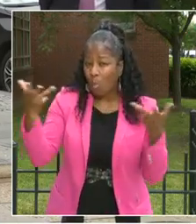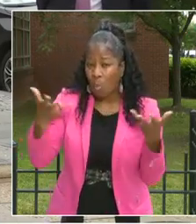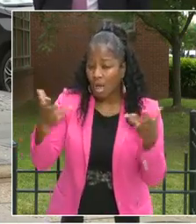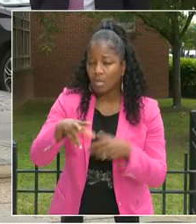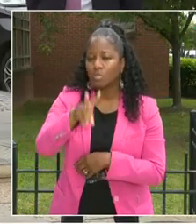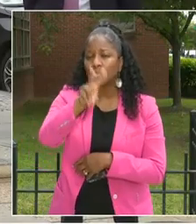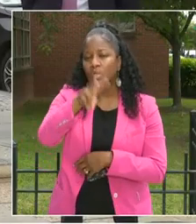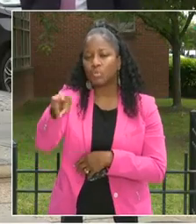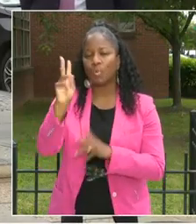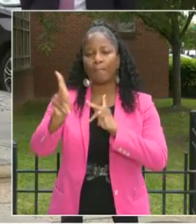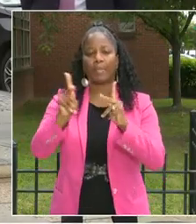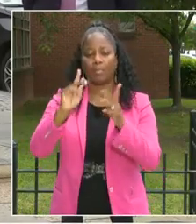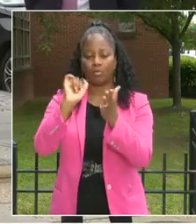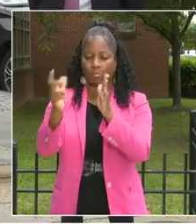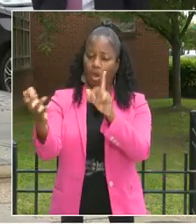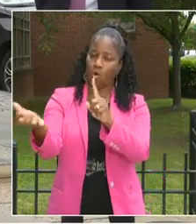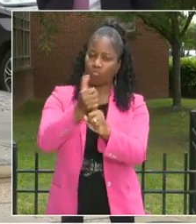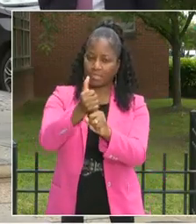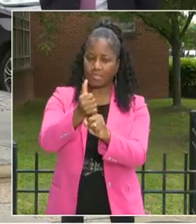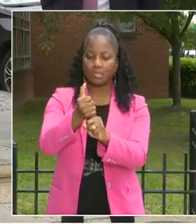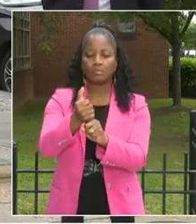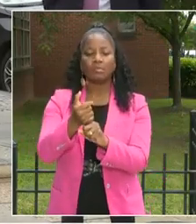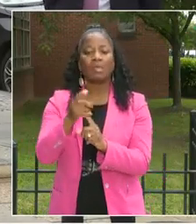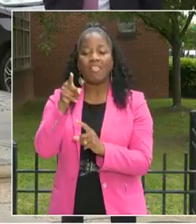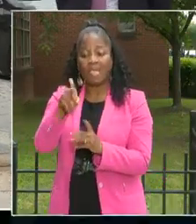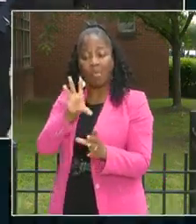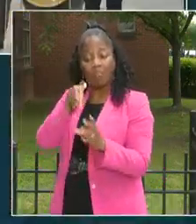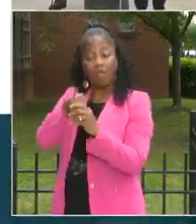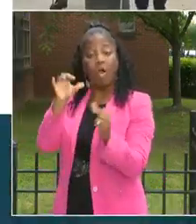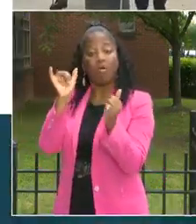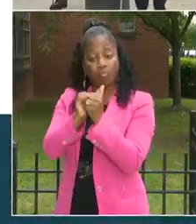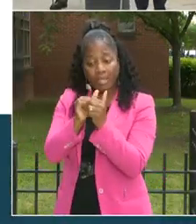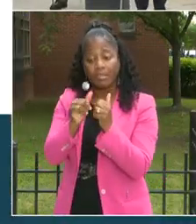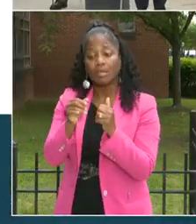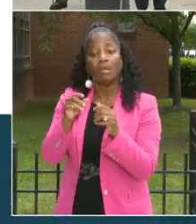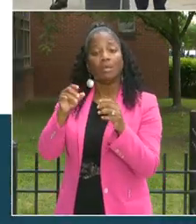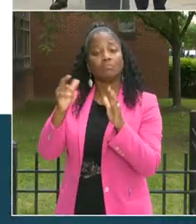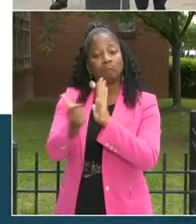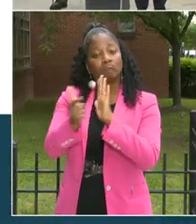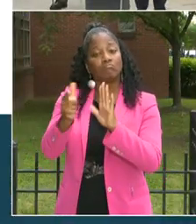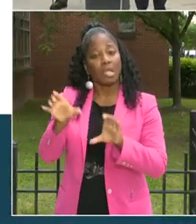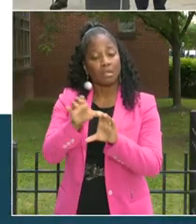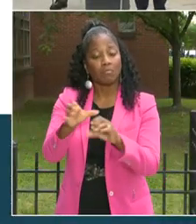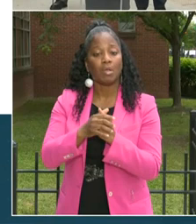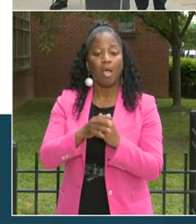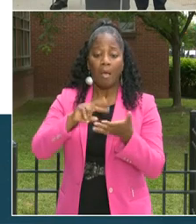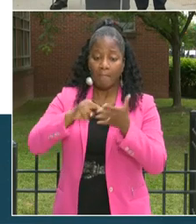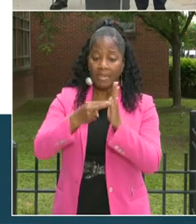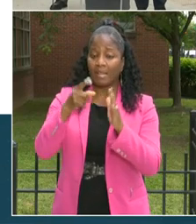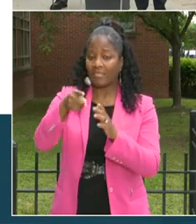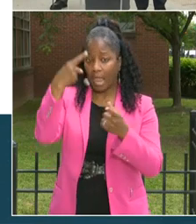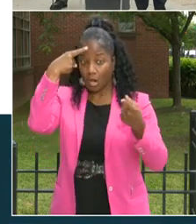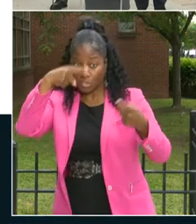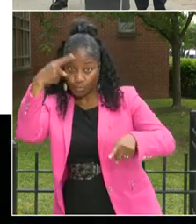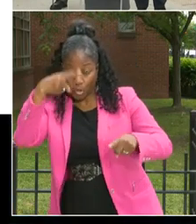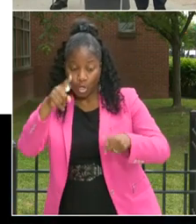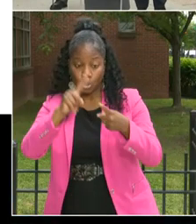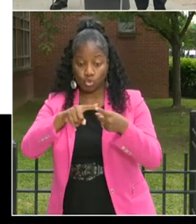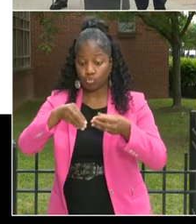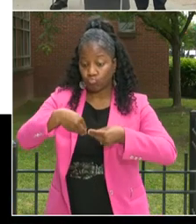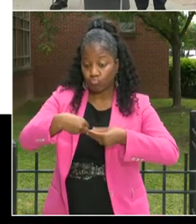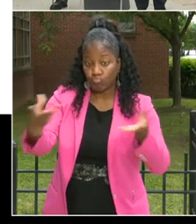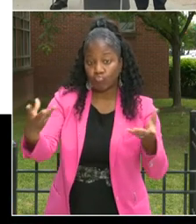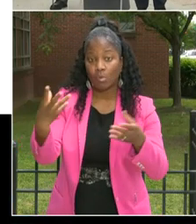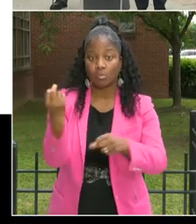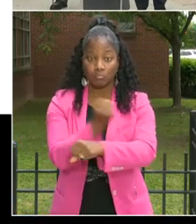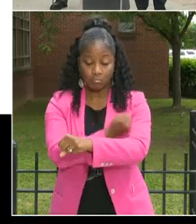individuals involved in illegal activity such as conspiracy to distribute controlled substances, possession with